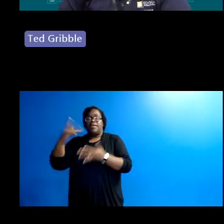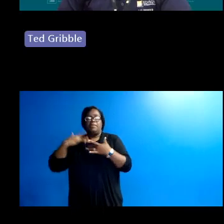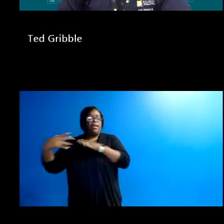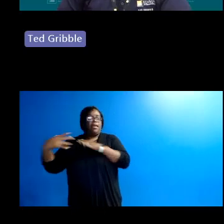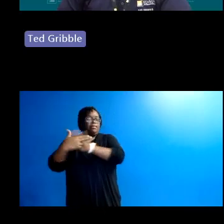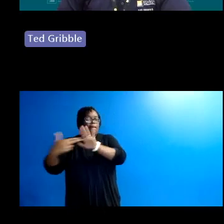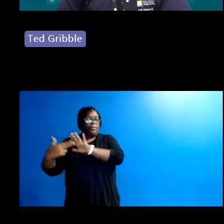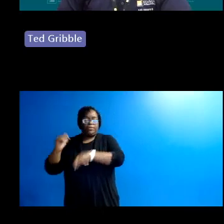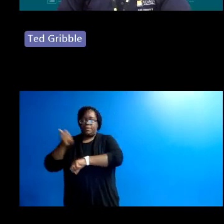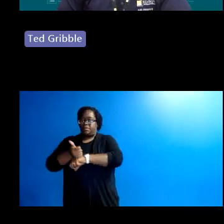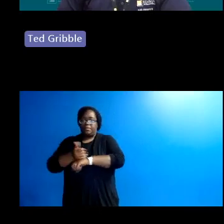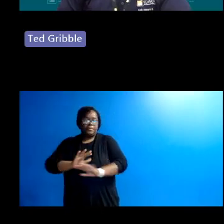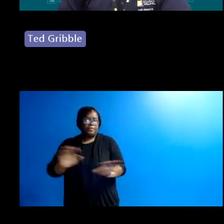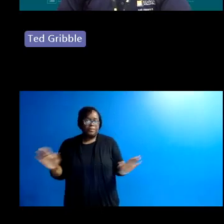using